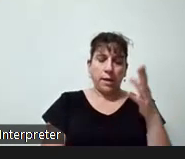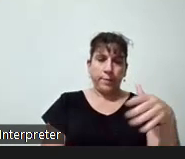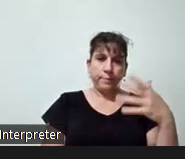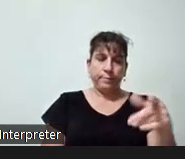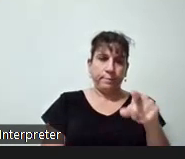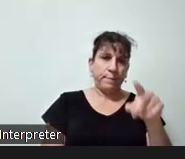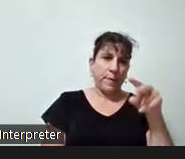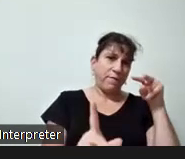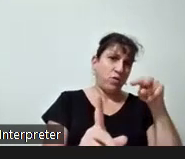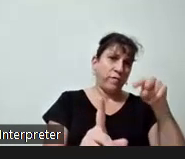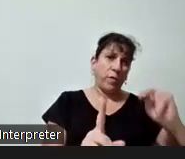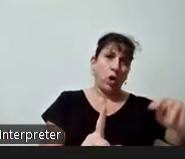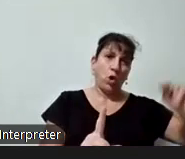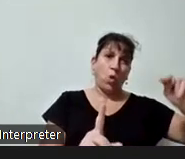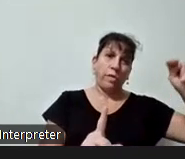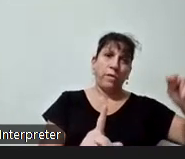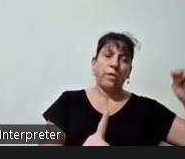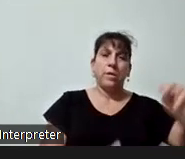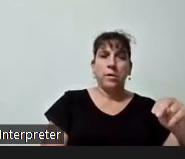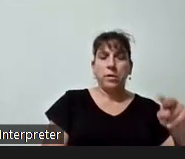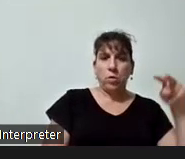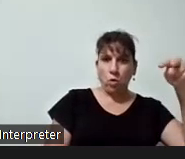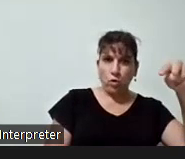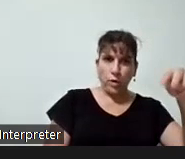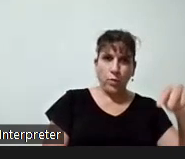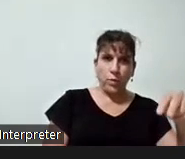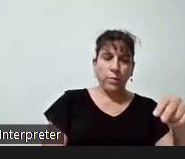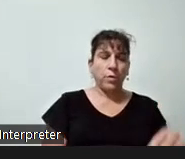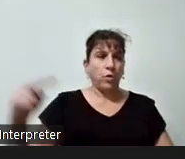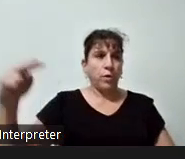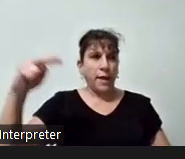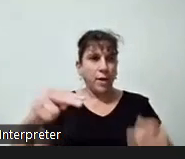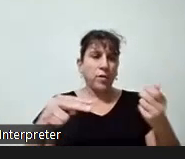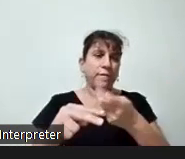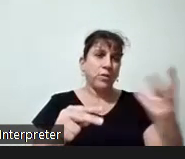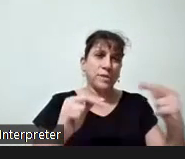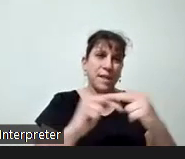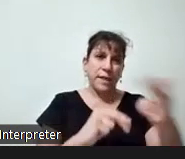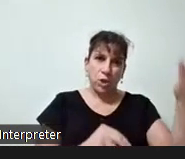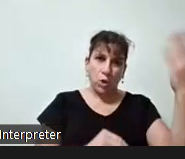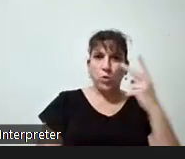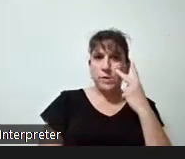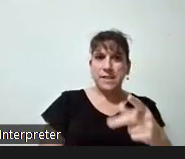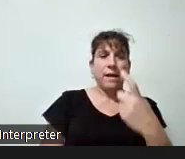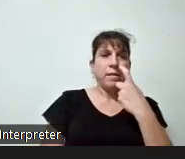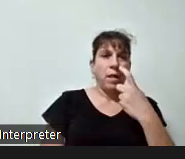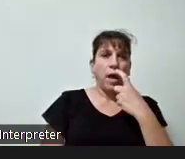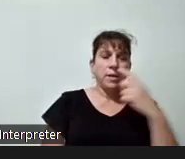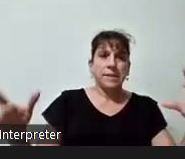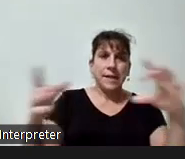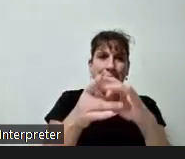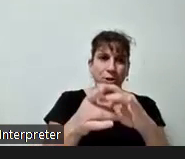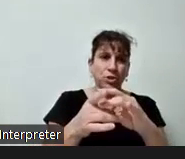a view from the northern courtyard, which we were just looking out a couple slides ago. You can see that glassy connection into